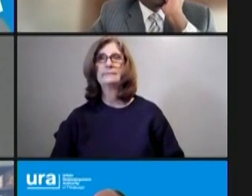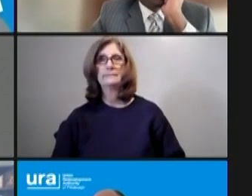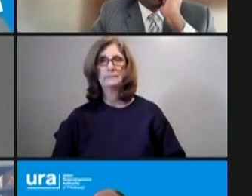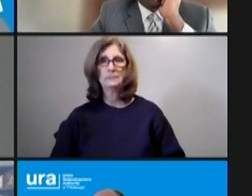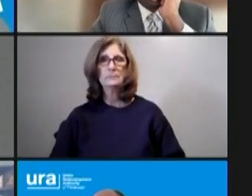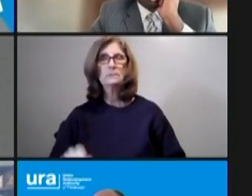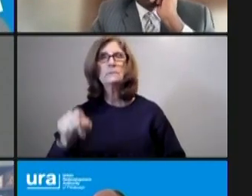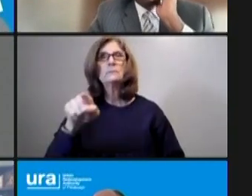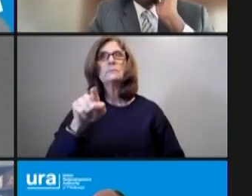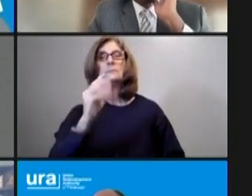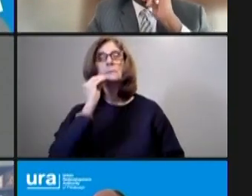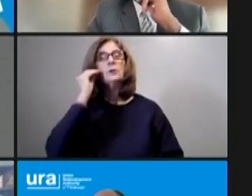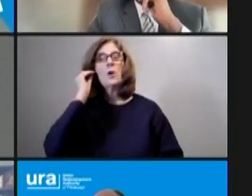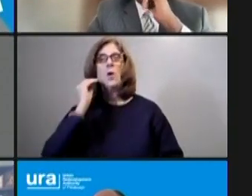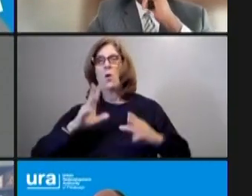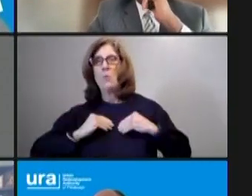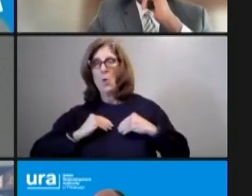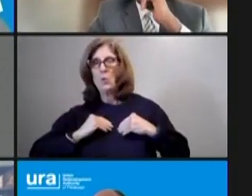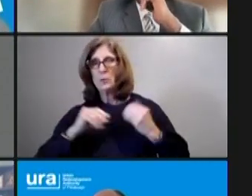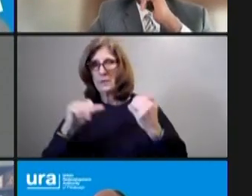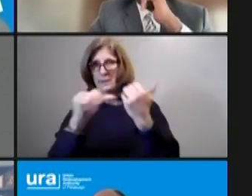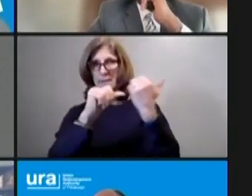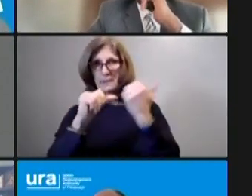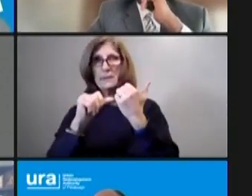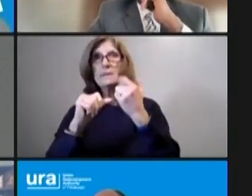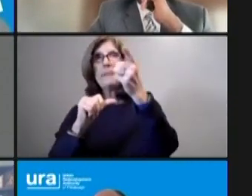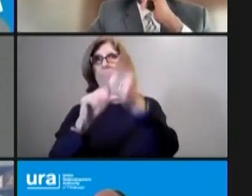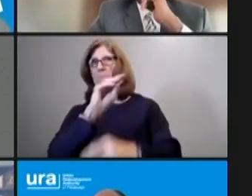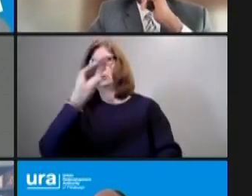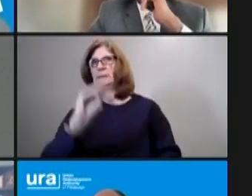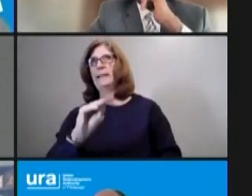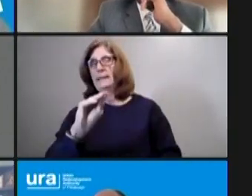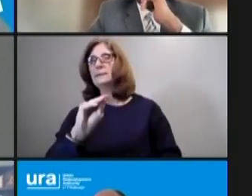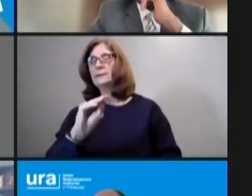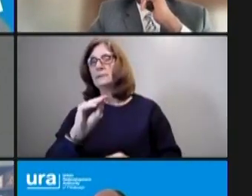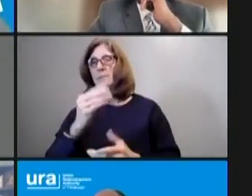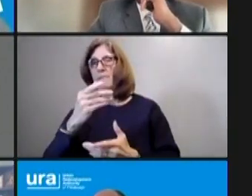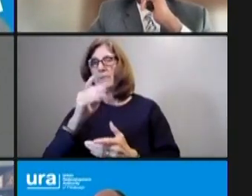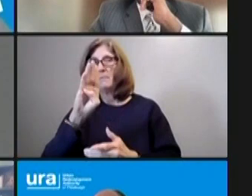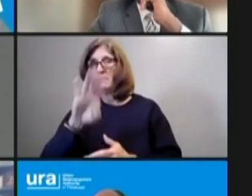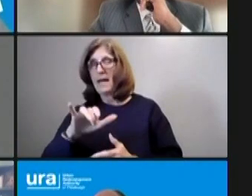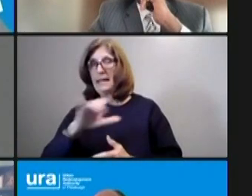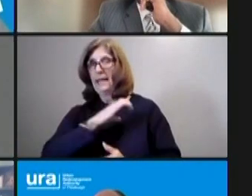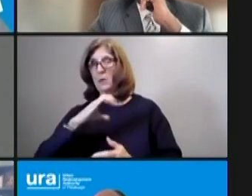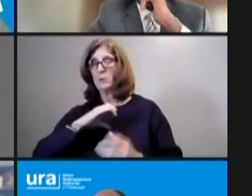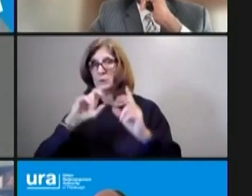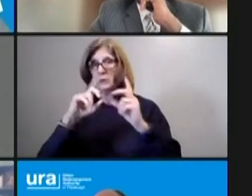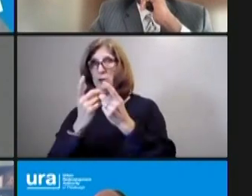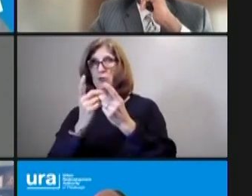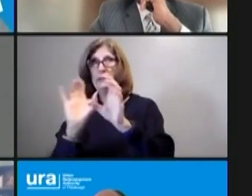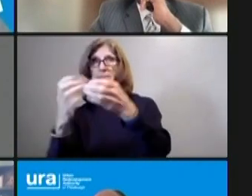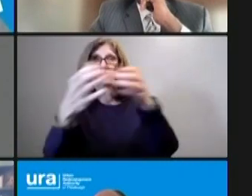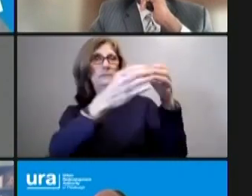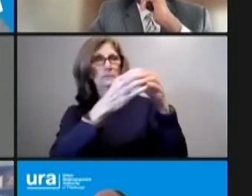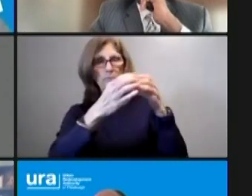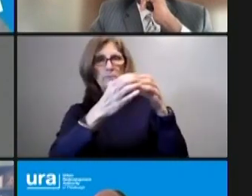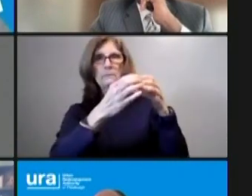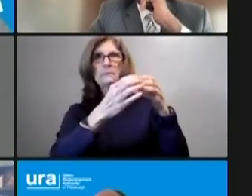For the homeowner assistance program, we have the percents funded by Council District, and then our breakout of what's in the